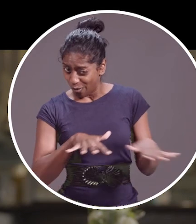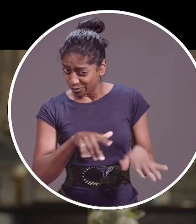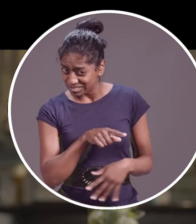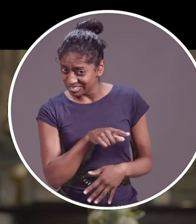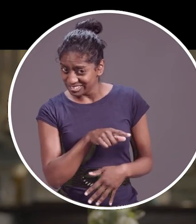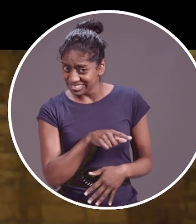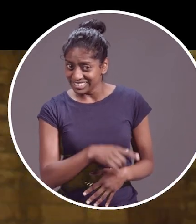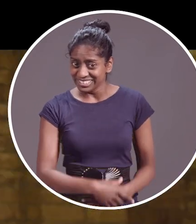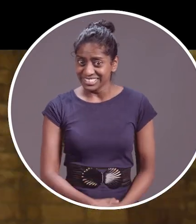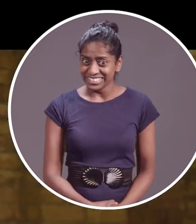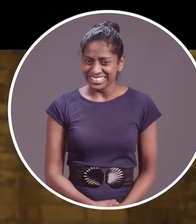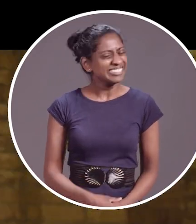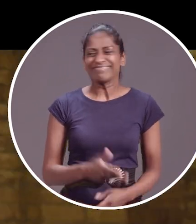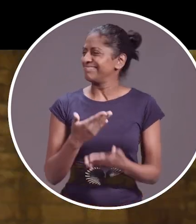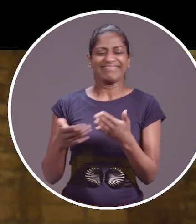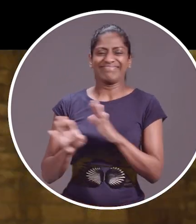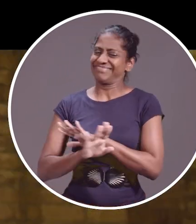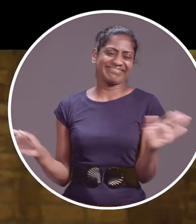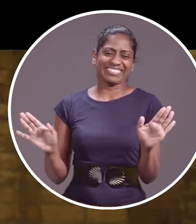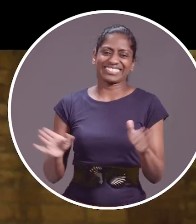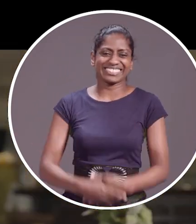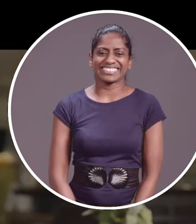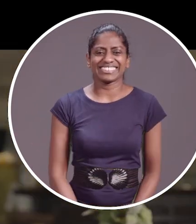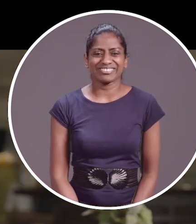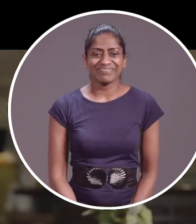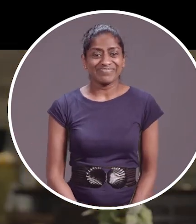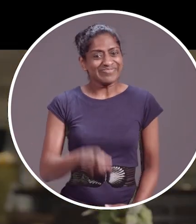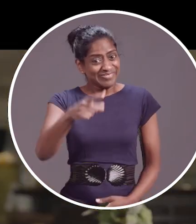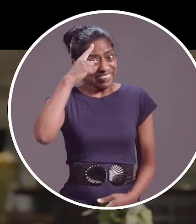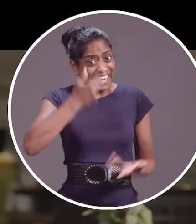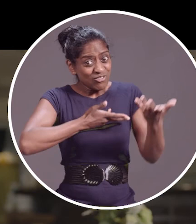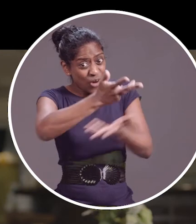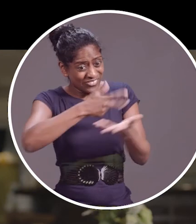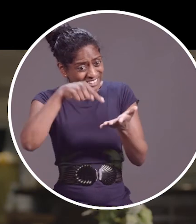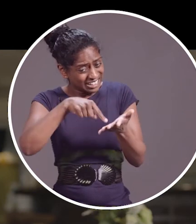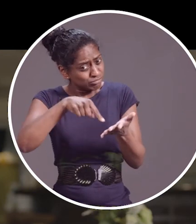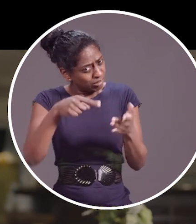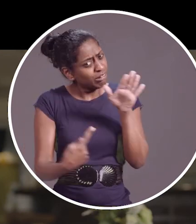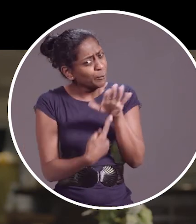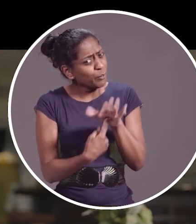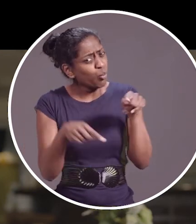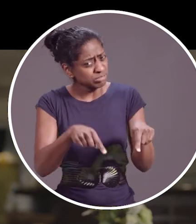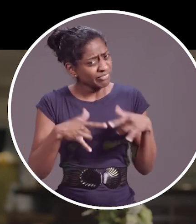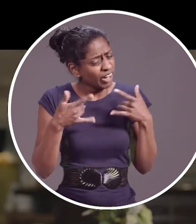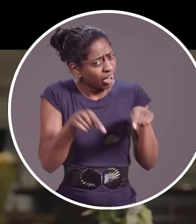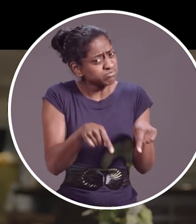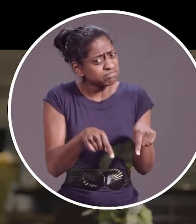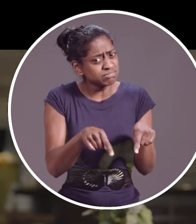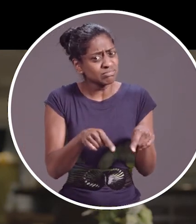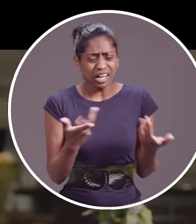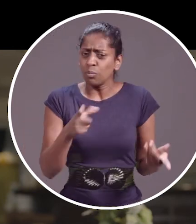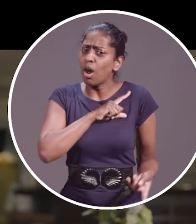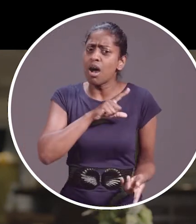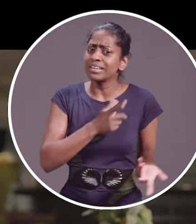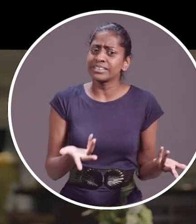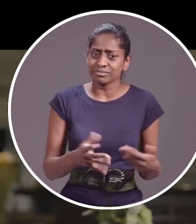awkward? Absolutely not. Do you think that having conversations like this is important, and